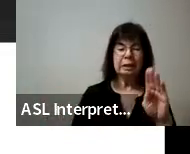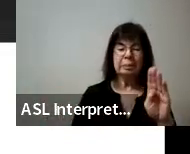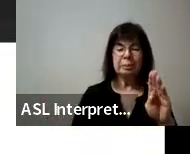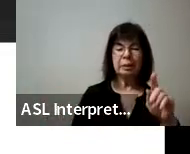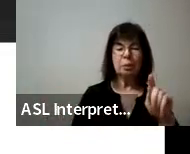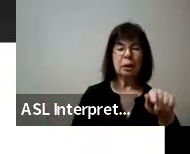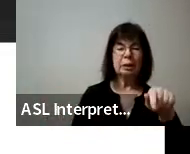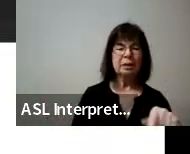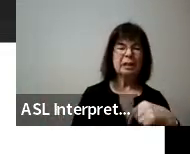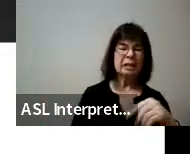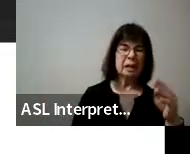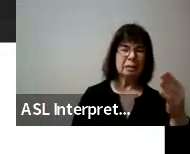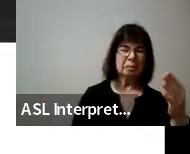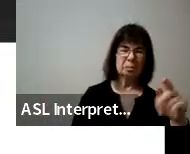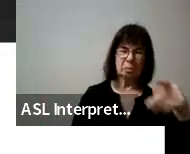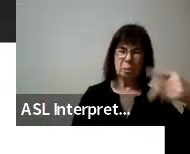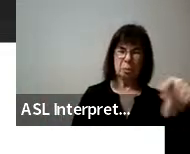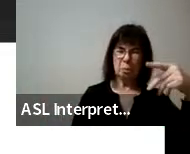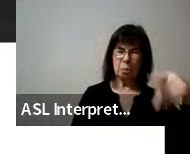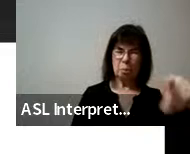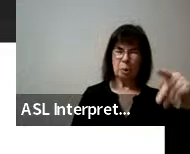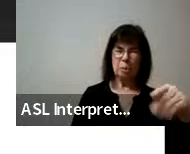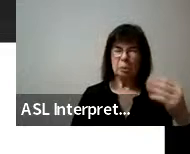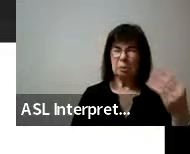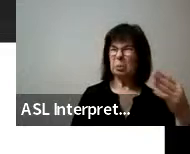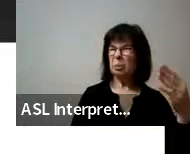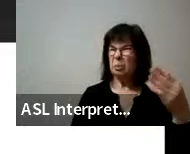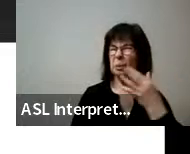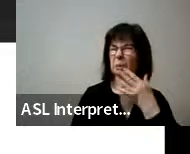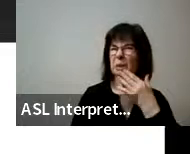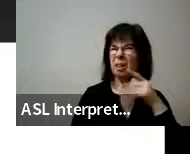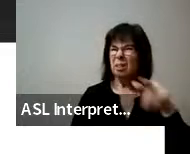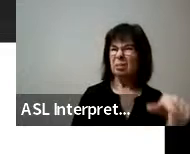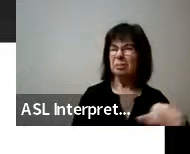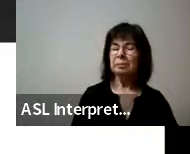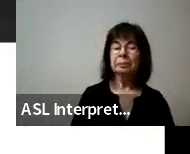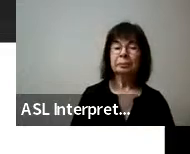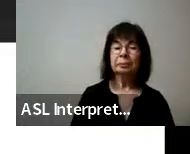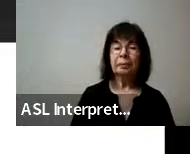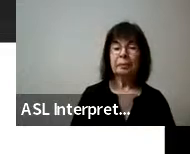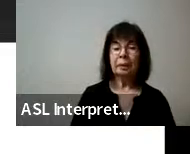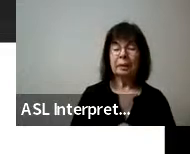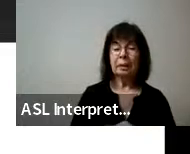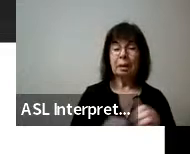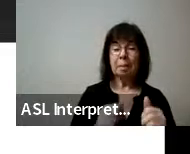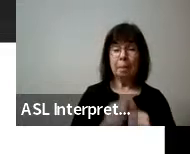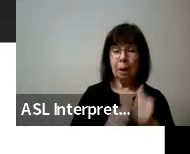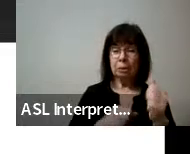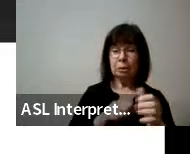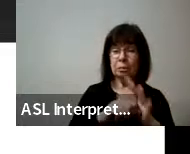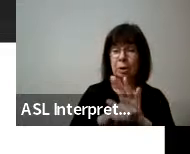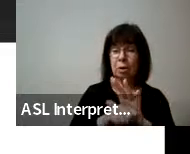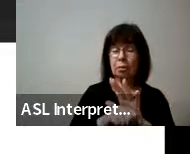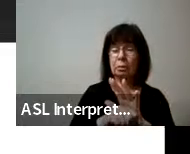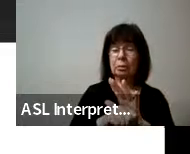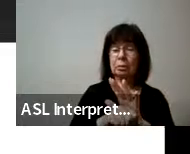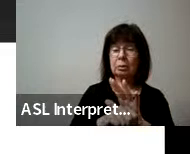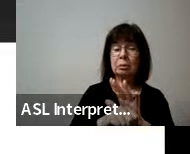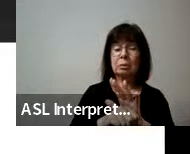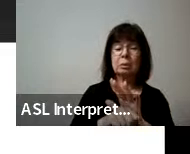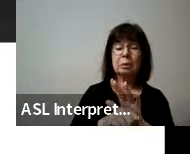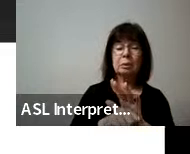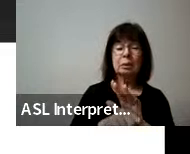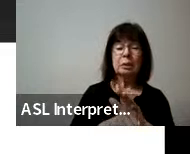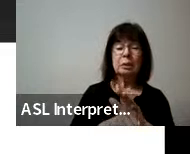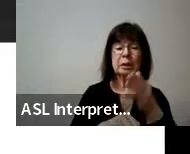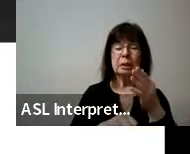color on this map. And you can see it's most of the COVID that has been sequenced, at least there in the East